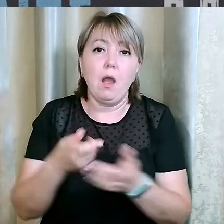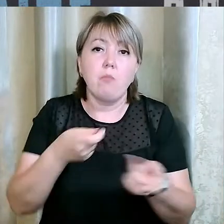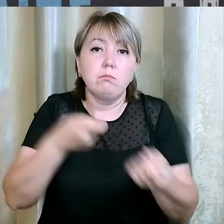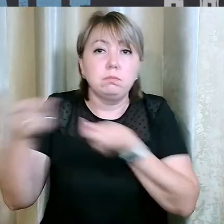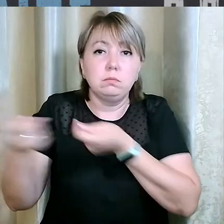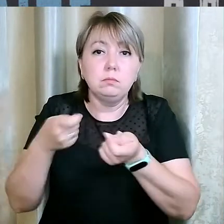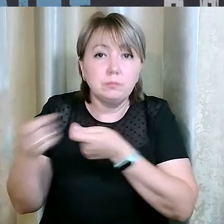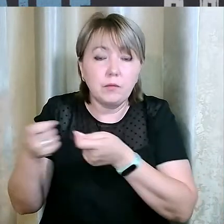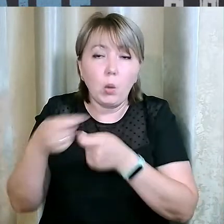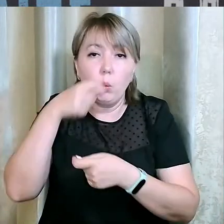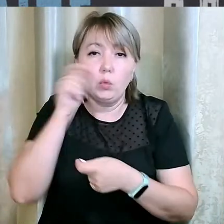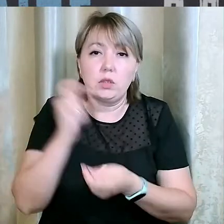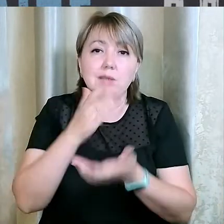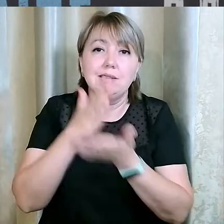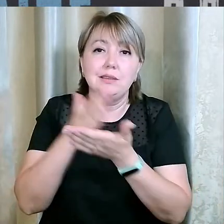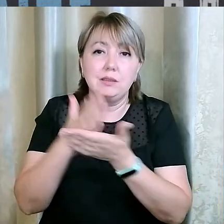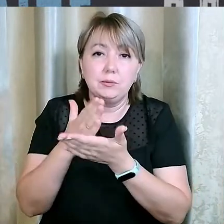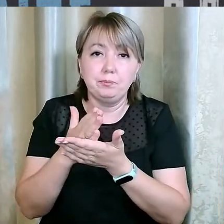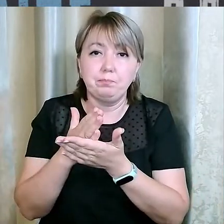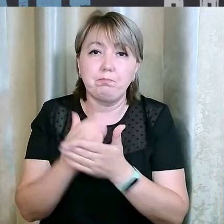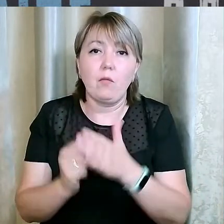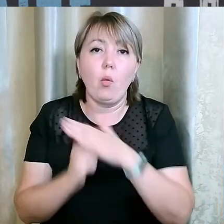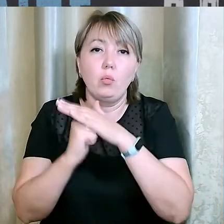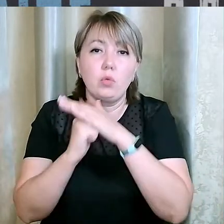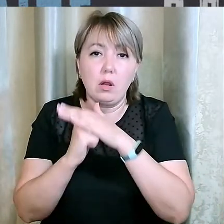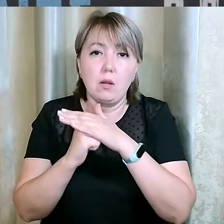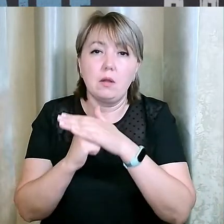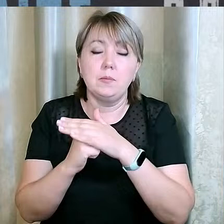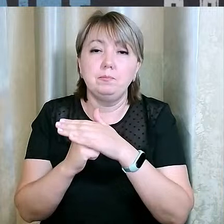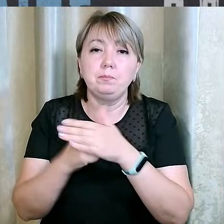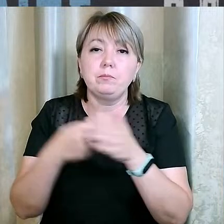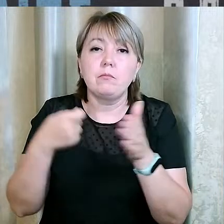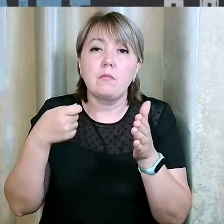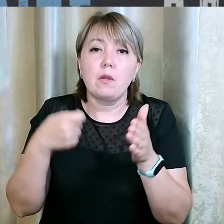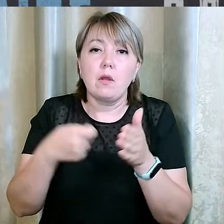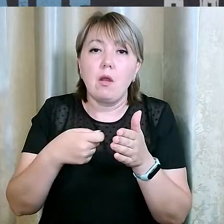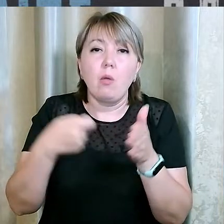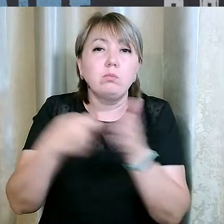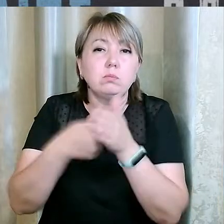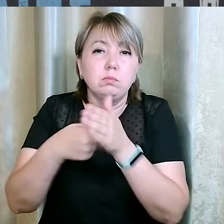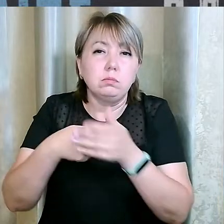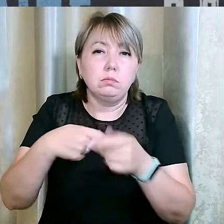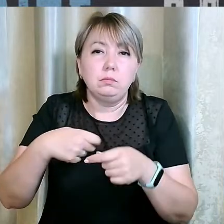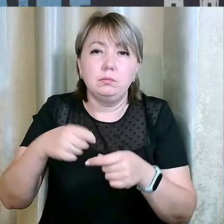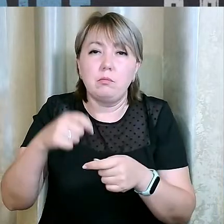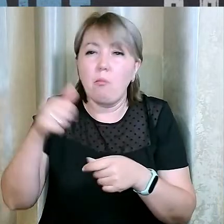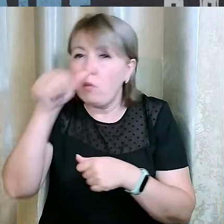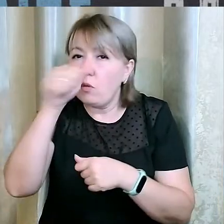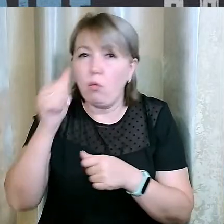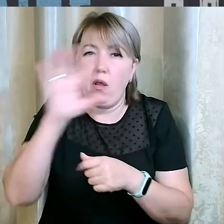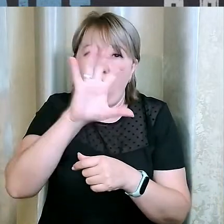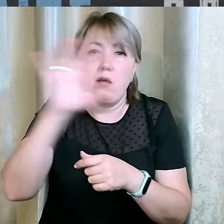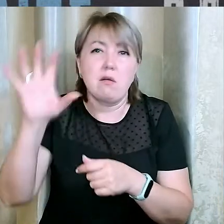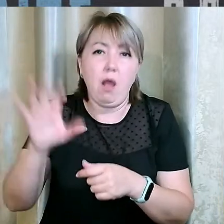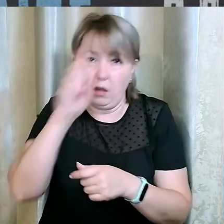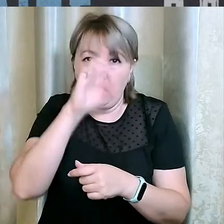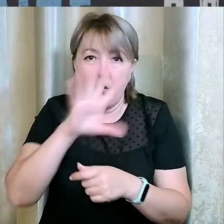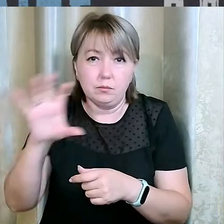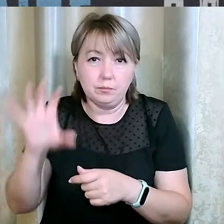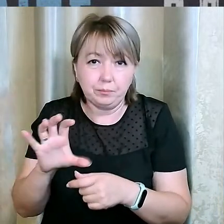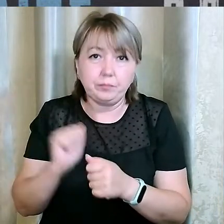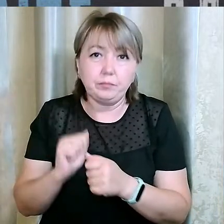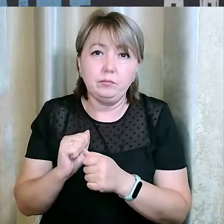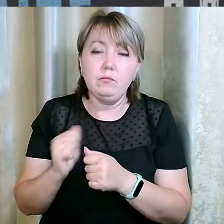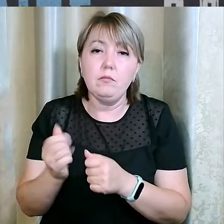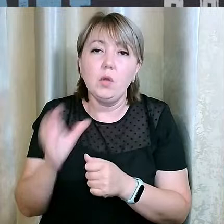especially important in the conditions of the martial law. Export: Ukraine is a guarantor of food security in many countries of the world, thanks